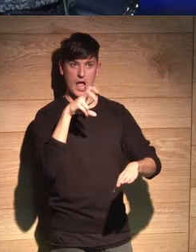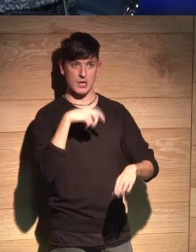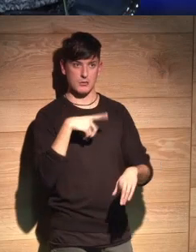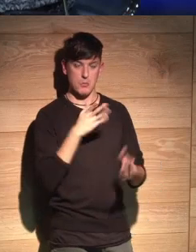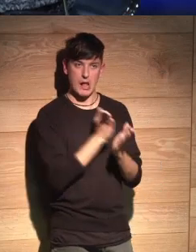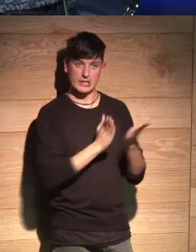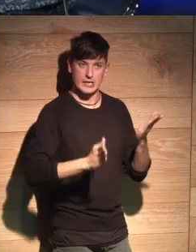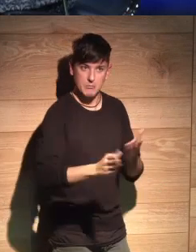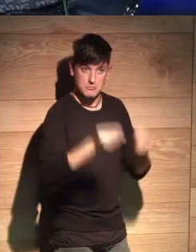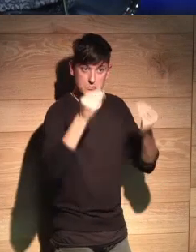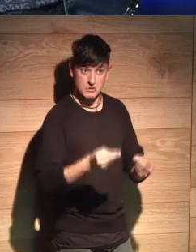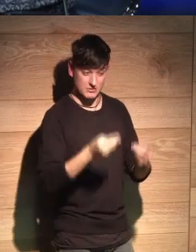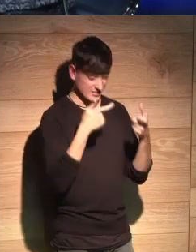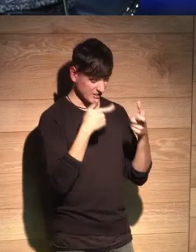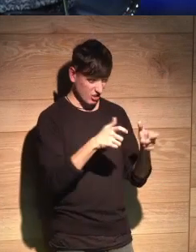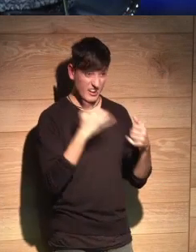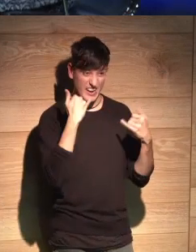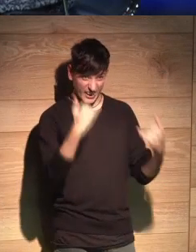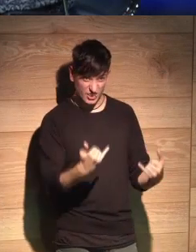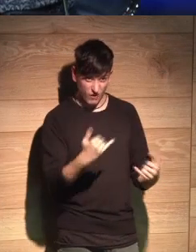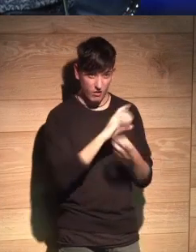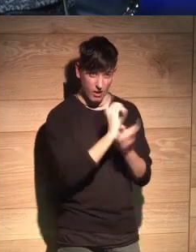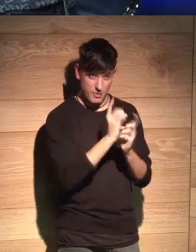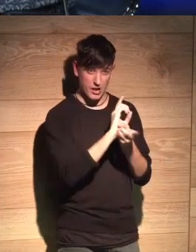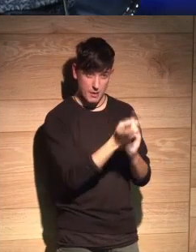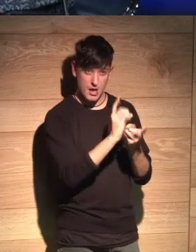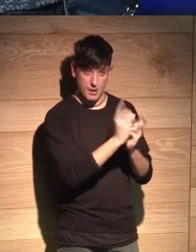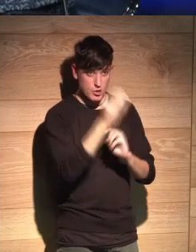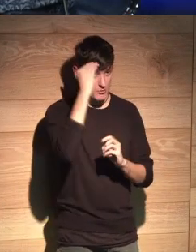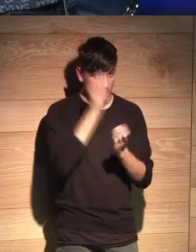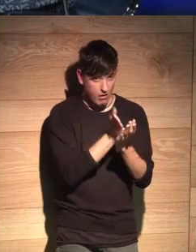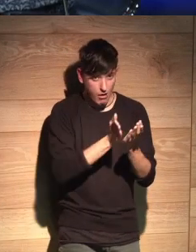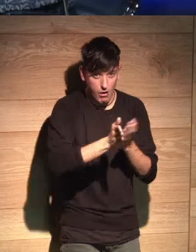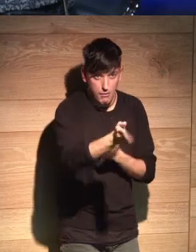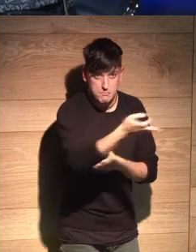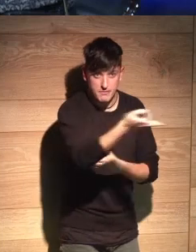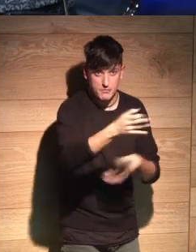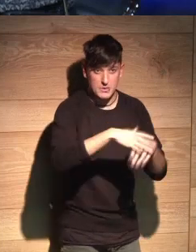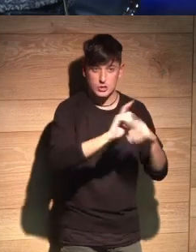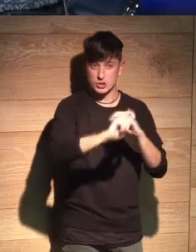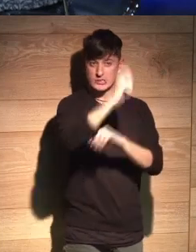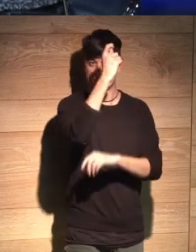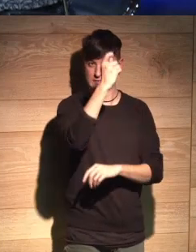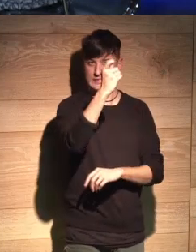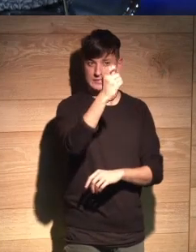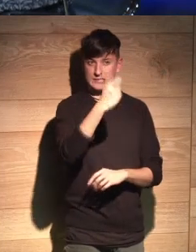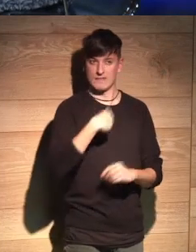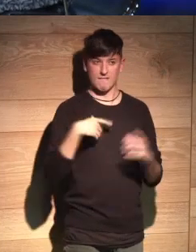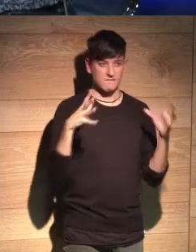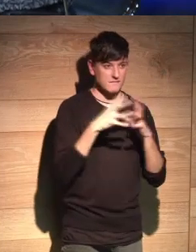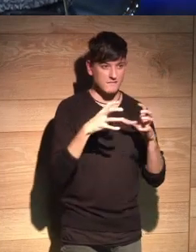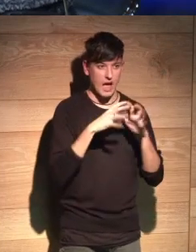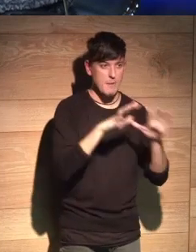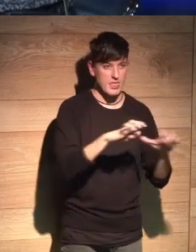a very good alternative. And the energy sector that is changing all the time is also the path in order to reach where I